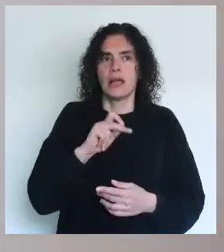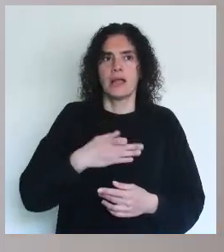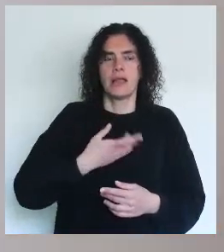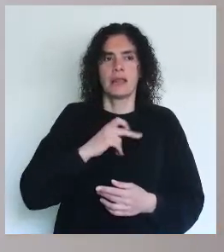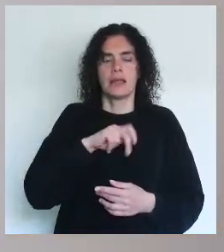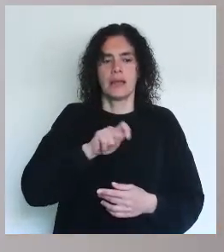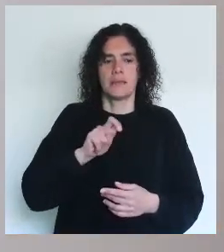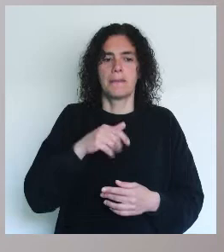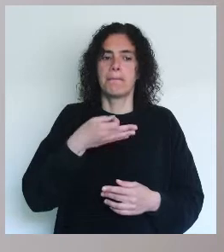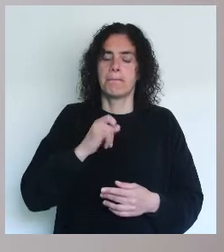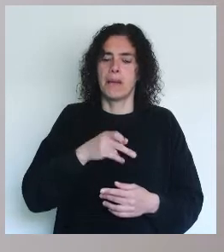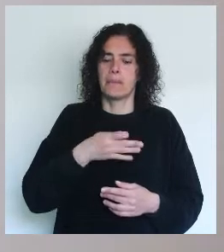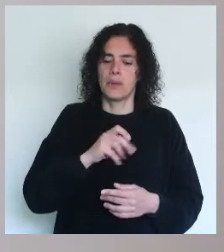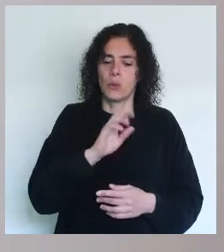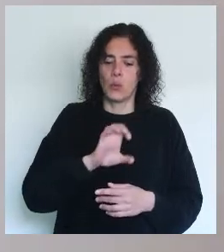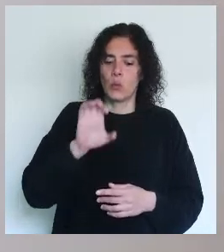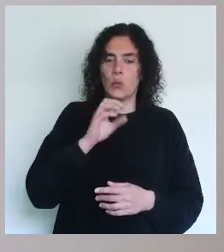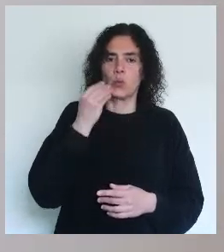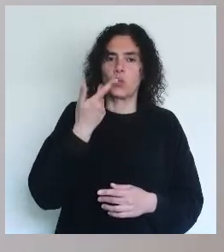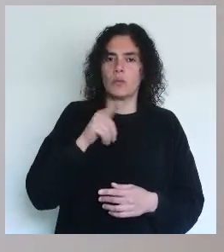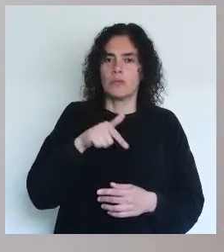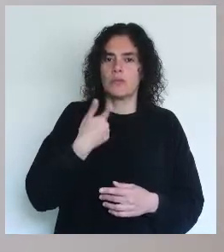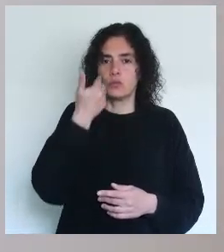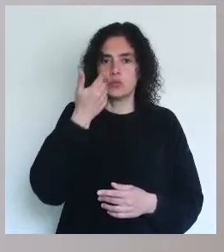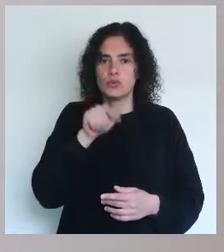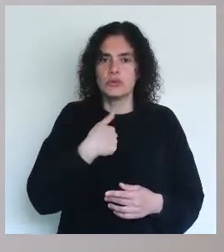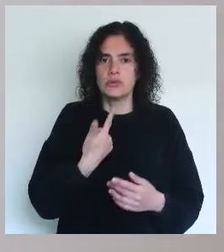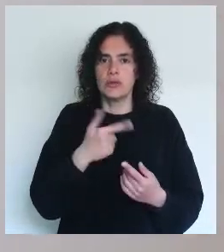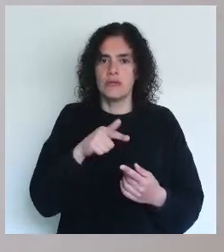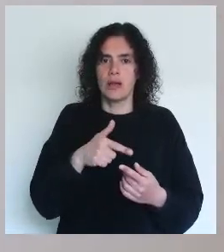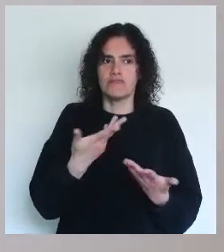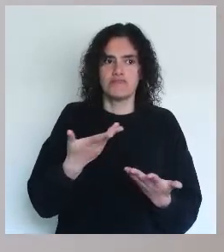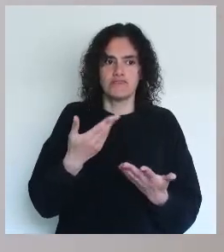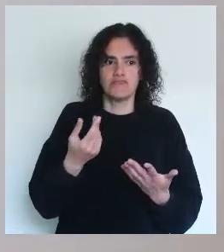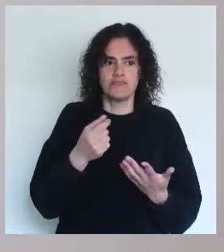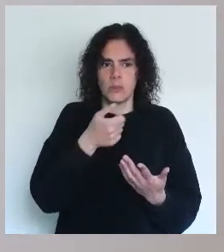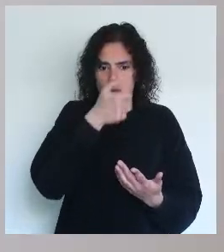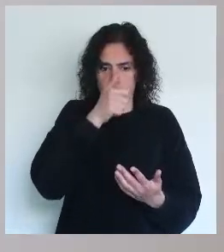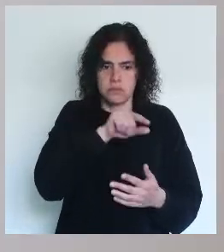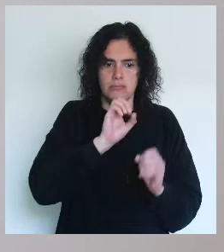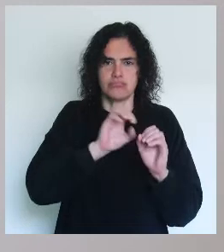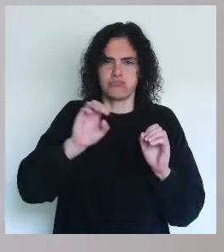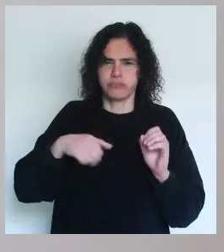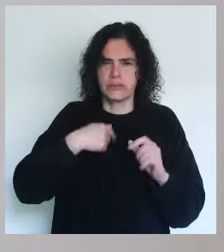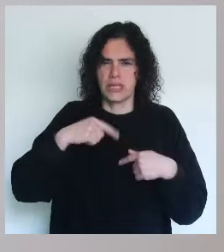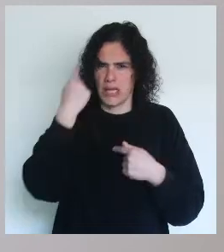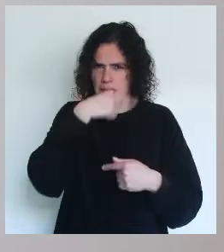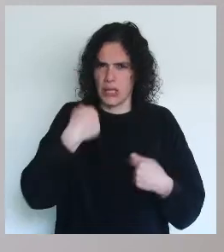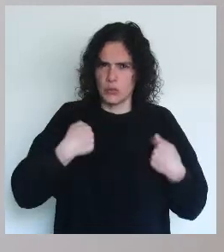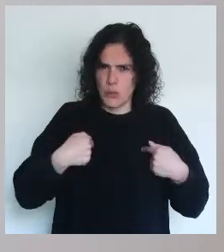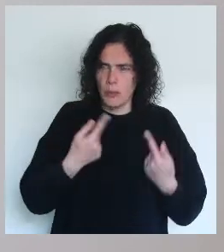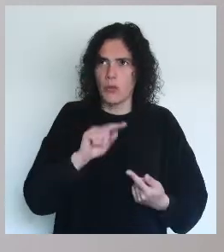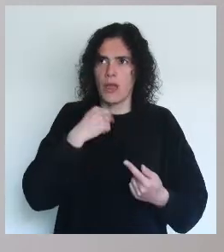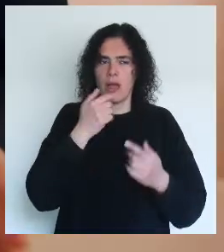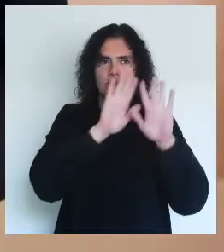Adrian Piper about how much the museum are filled with self-portrait.